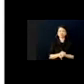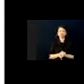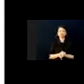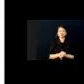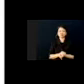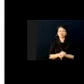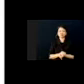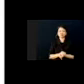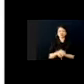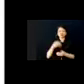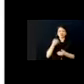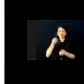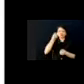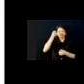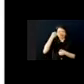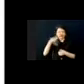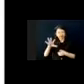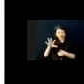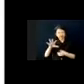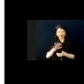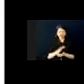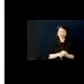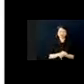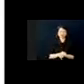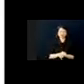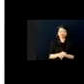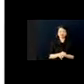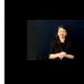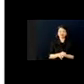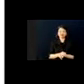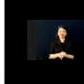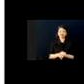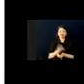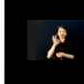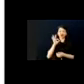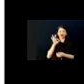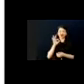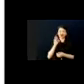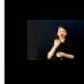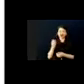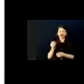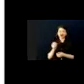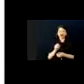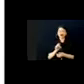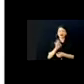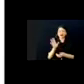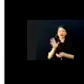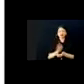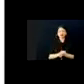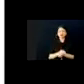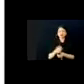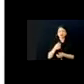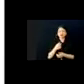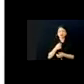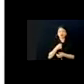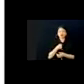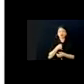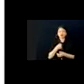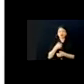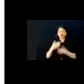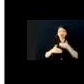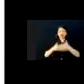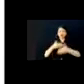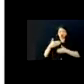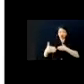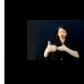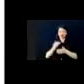All right. Let me see a little bit more about access. So I'm going to pause it and move on because I think these access questions are spot on.